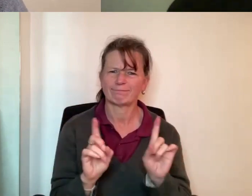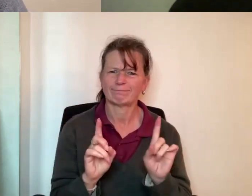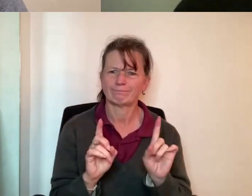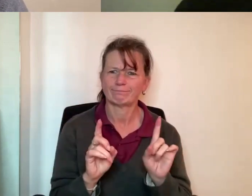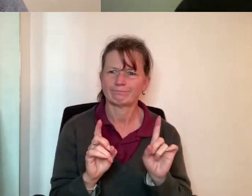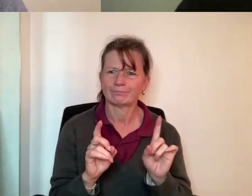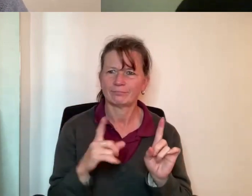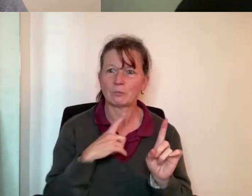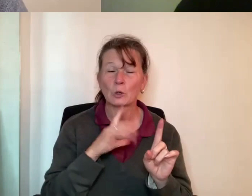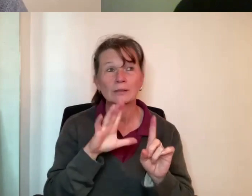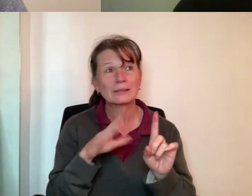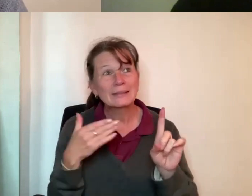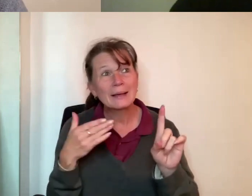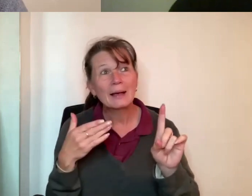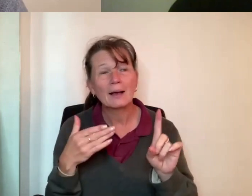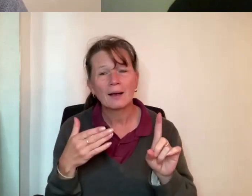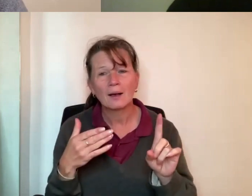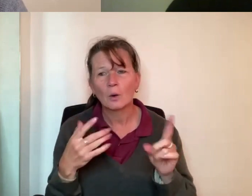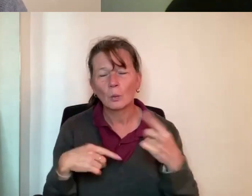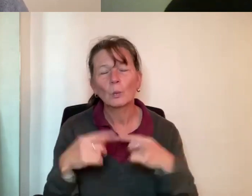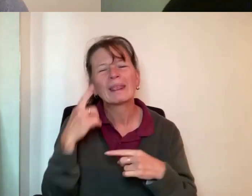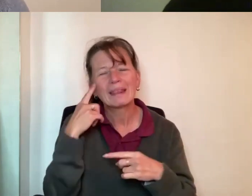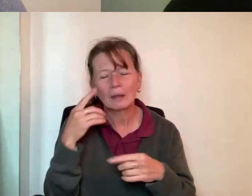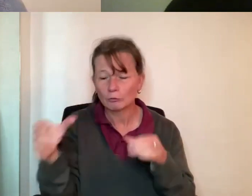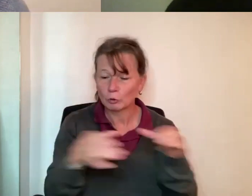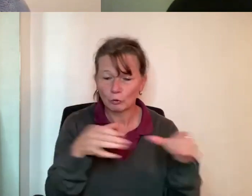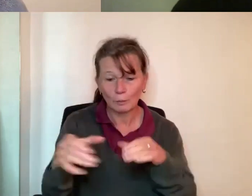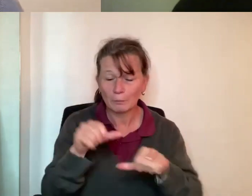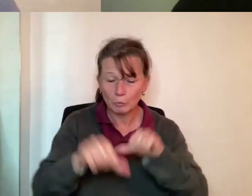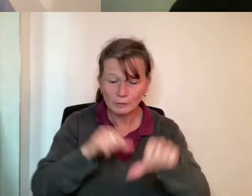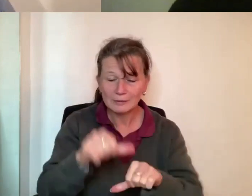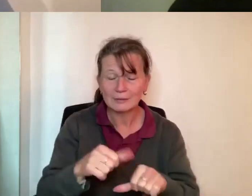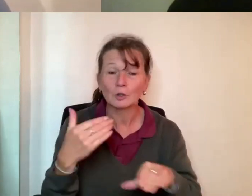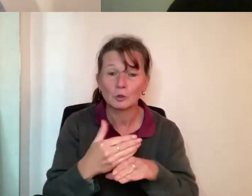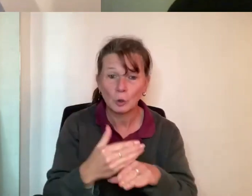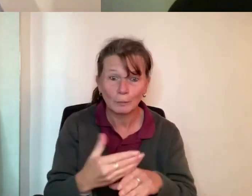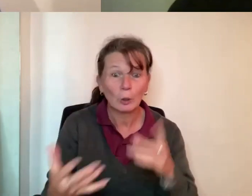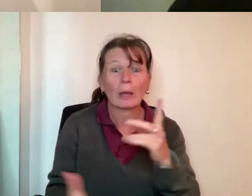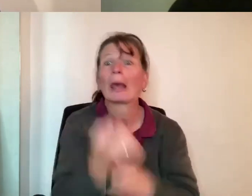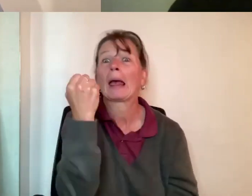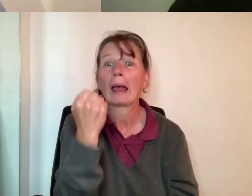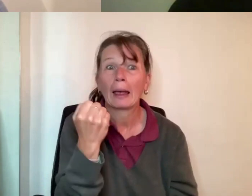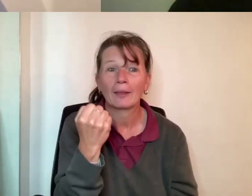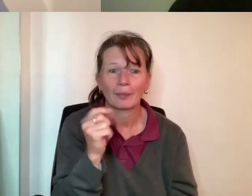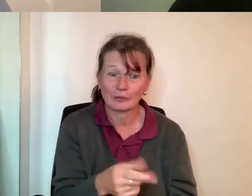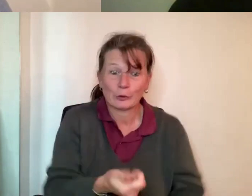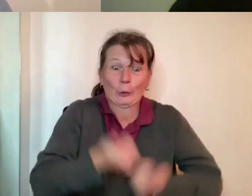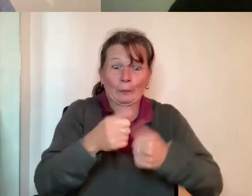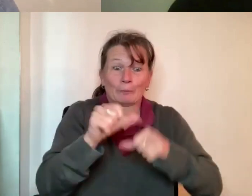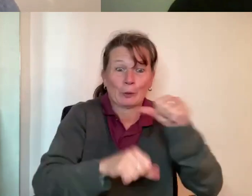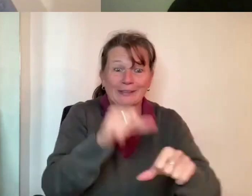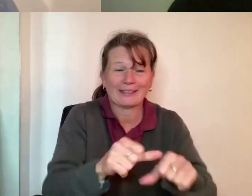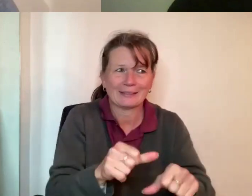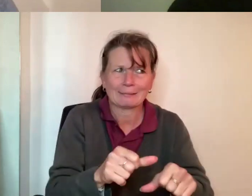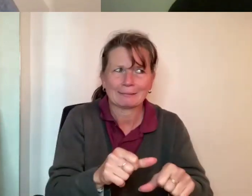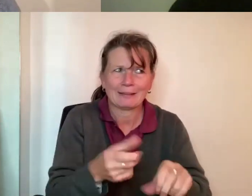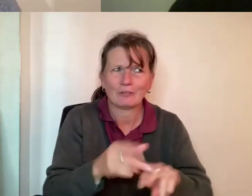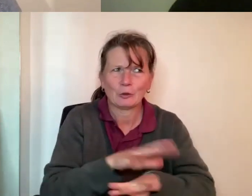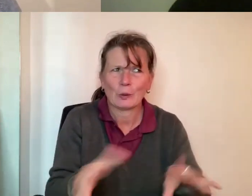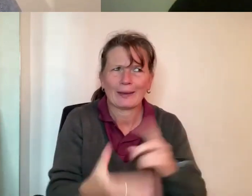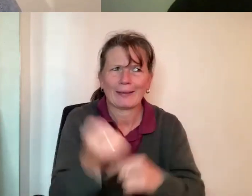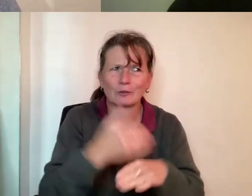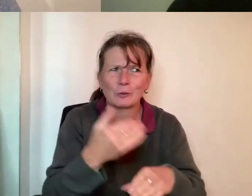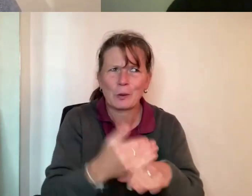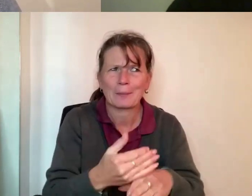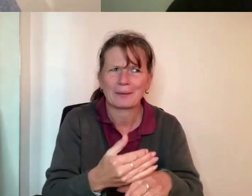we tend to think of a recruitment process for a job that we do get as a good process. At least if it's not, then doesn't go on to be